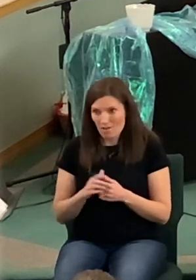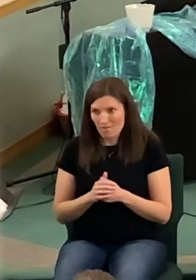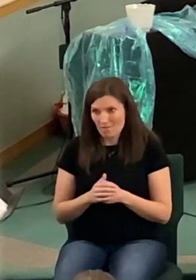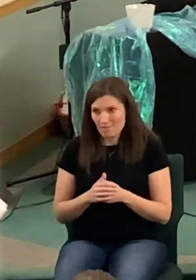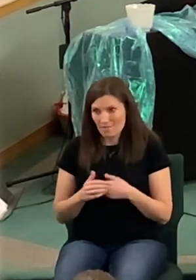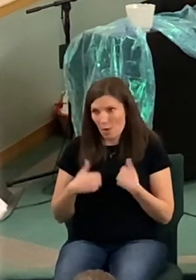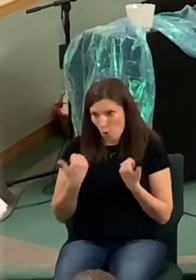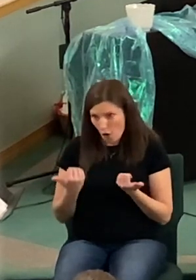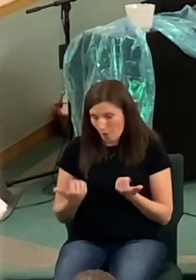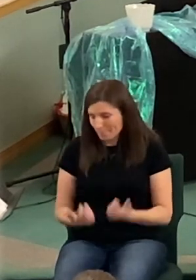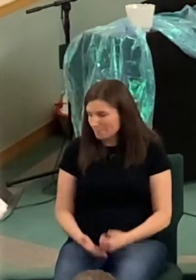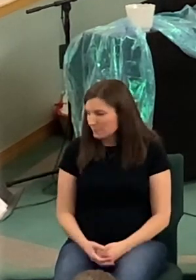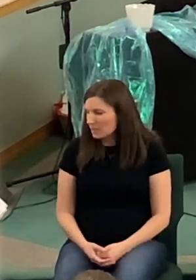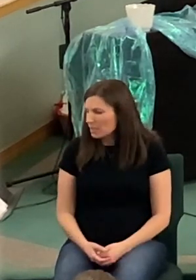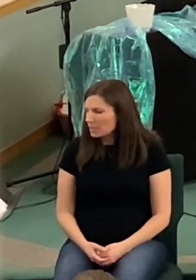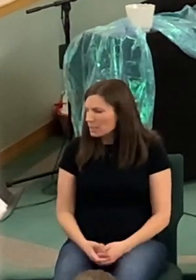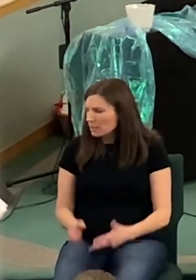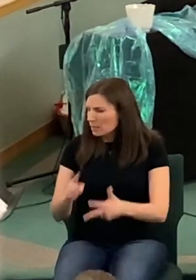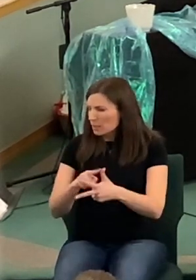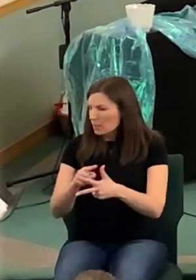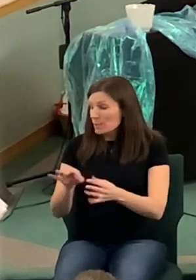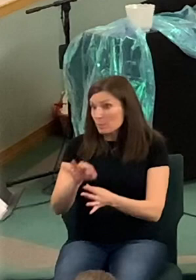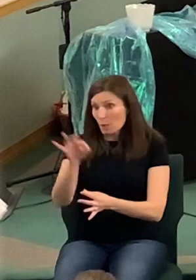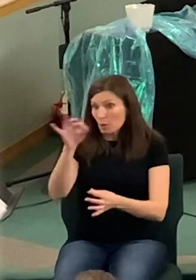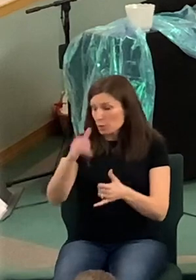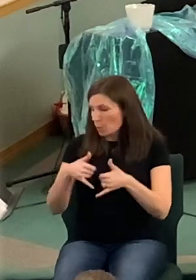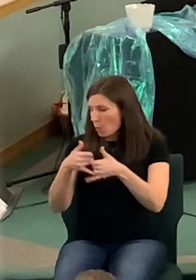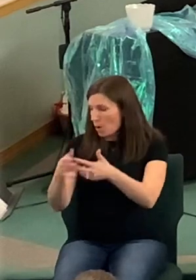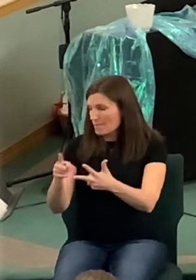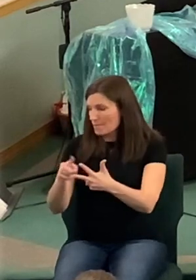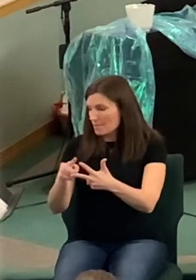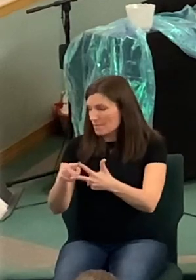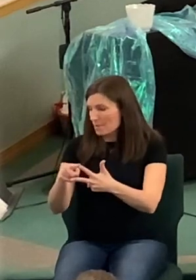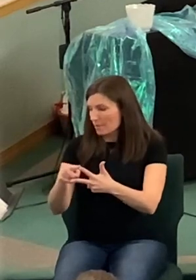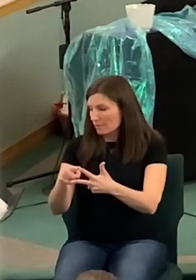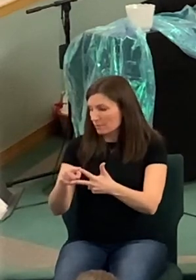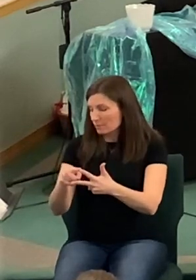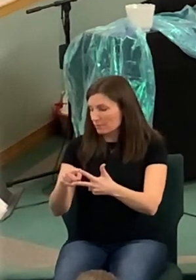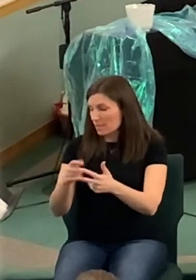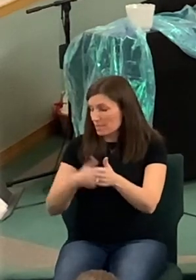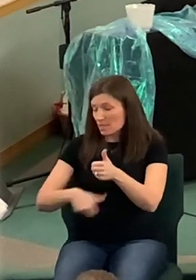So there's spiritual rewards, there's the sovereignty of the Lord, and third reason for